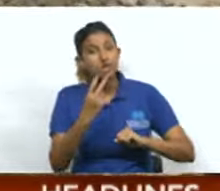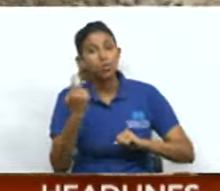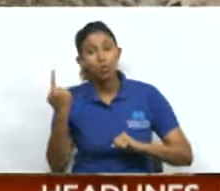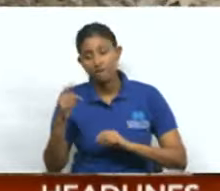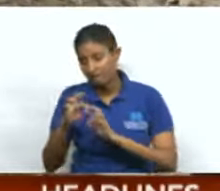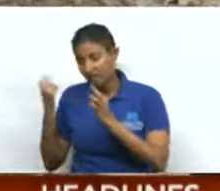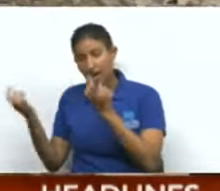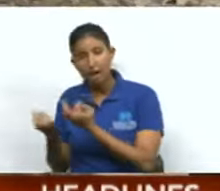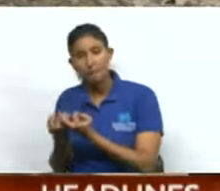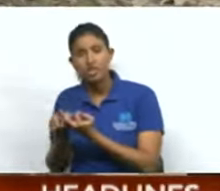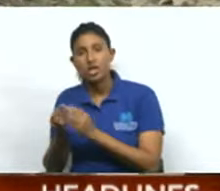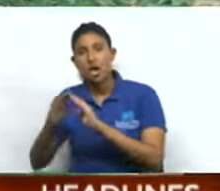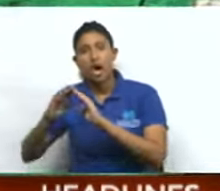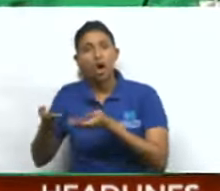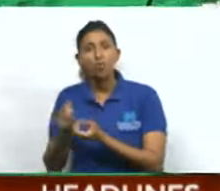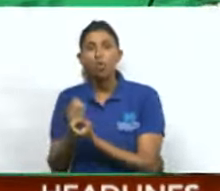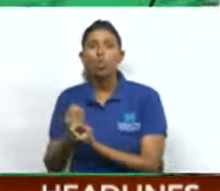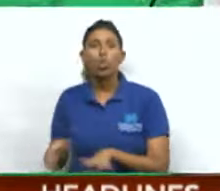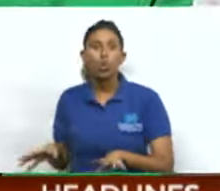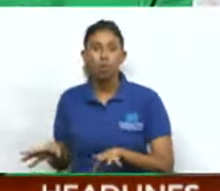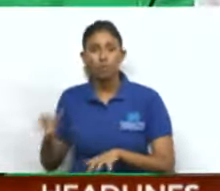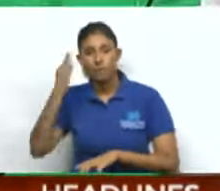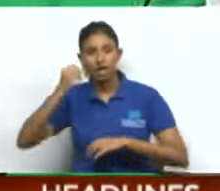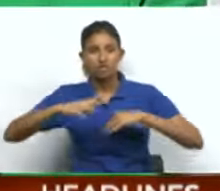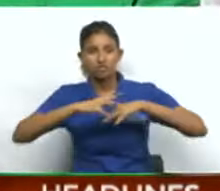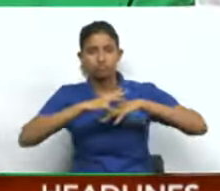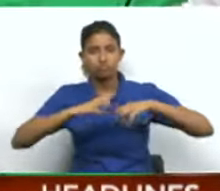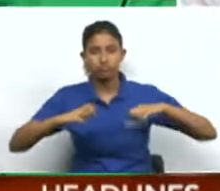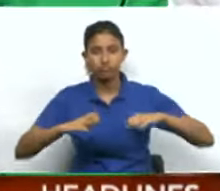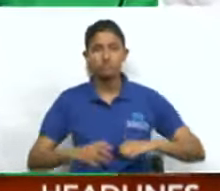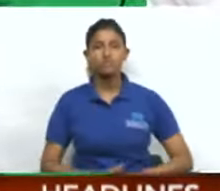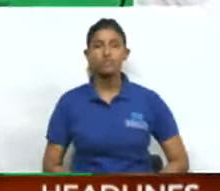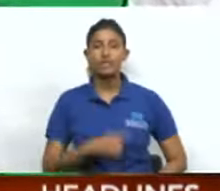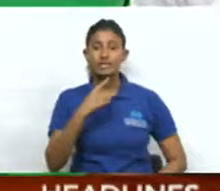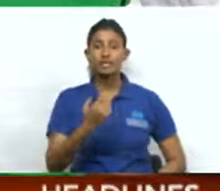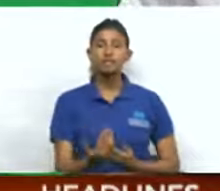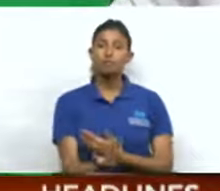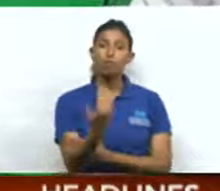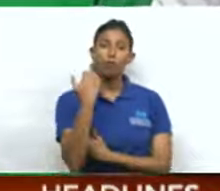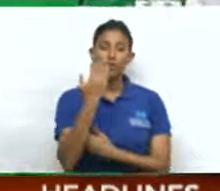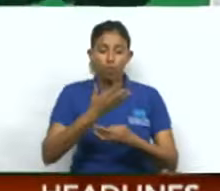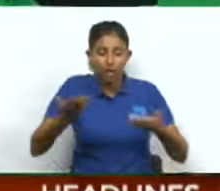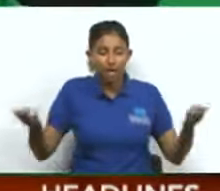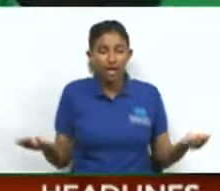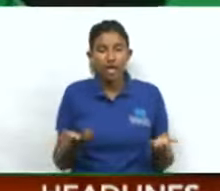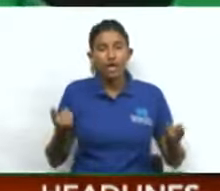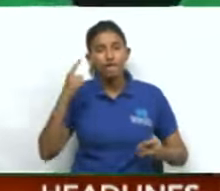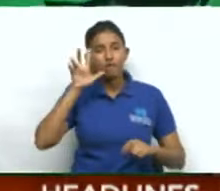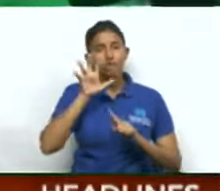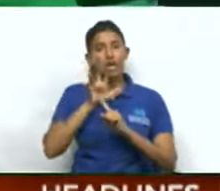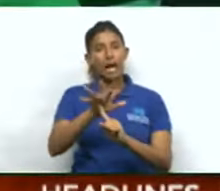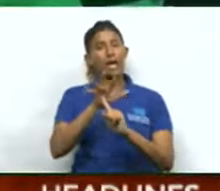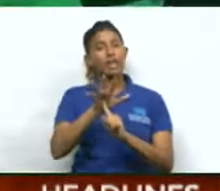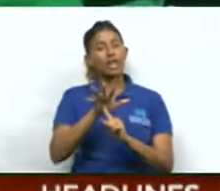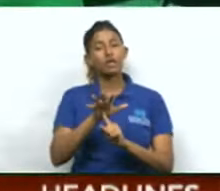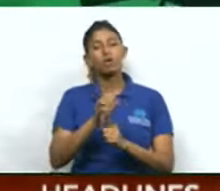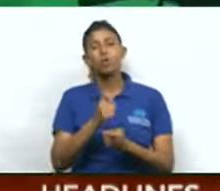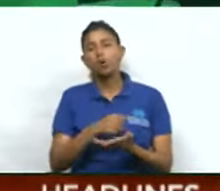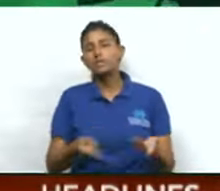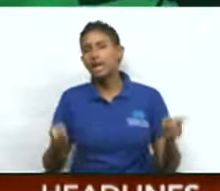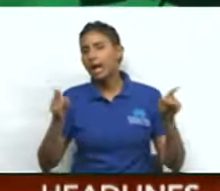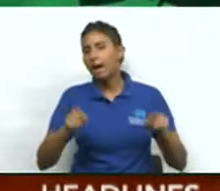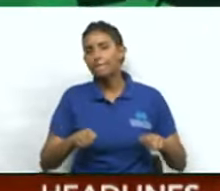coastal erosion. We are here this morning to highlight what is happening with this